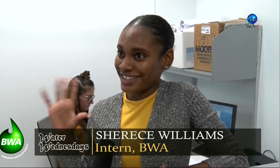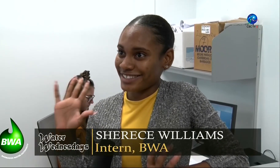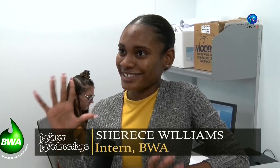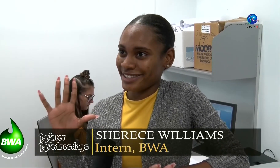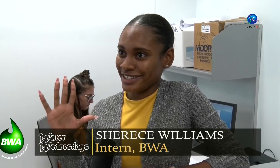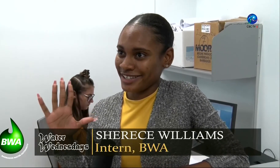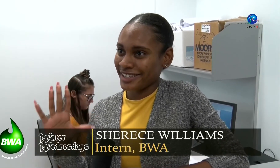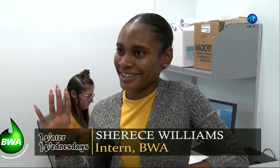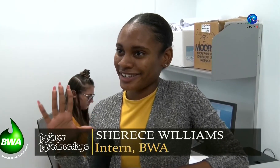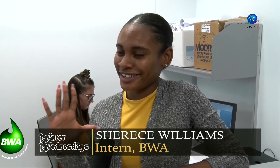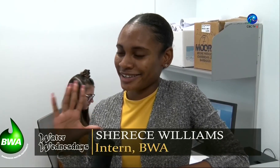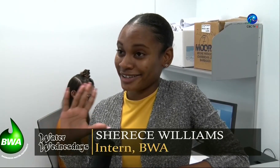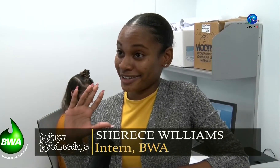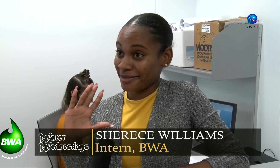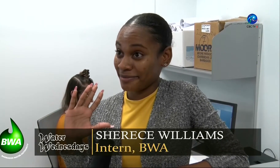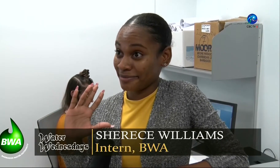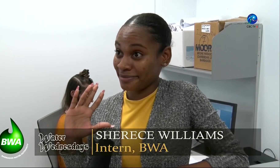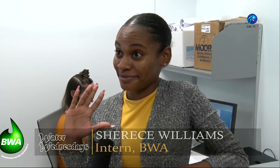an asset to the